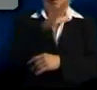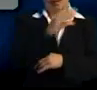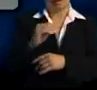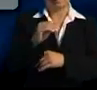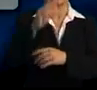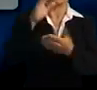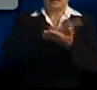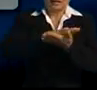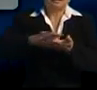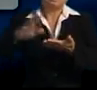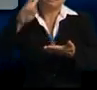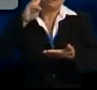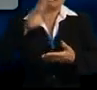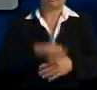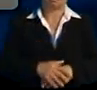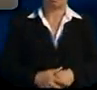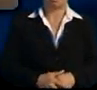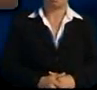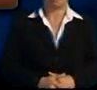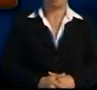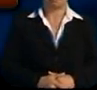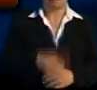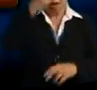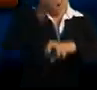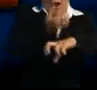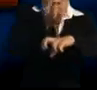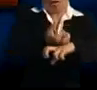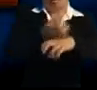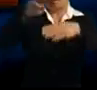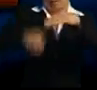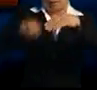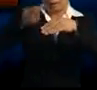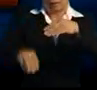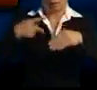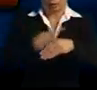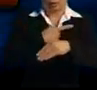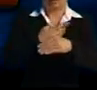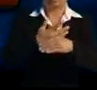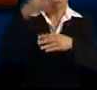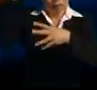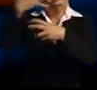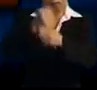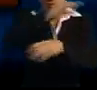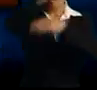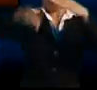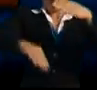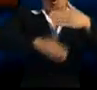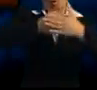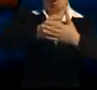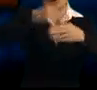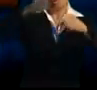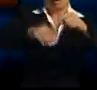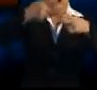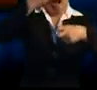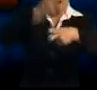and distilled water. For the hardness of minerals, we can conclude that all minerals are